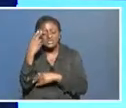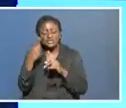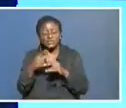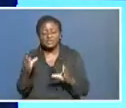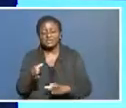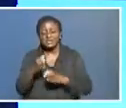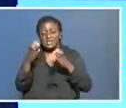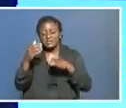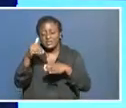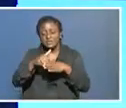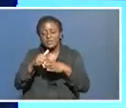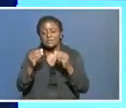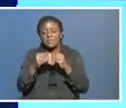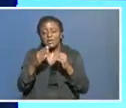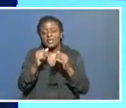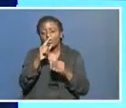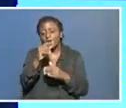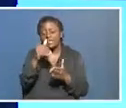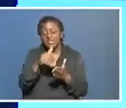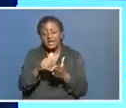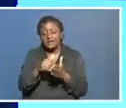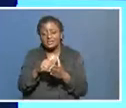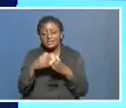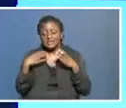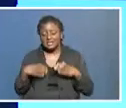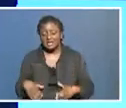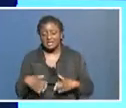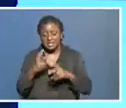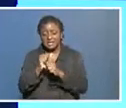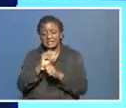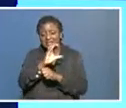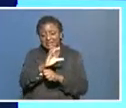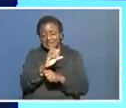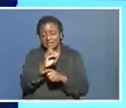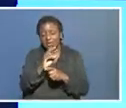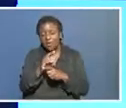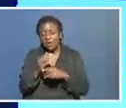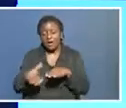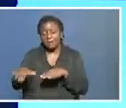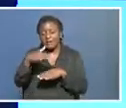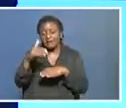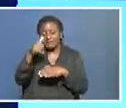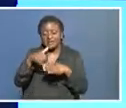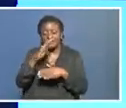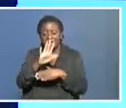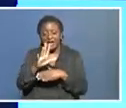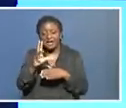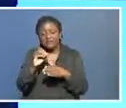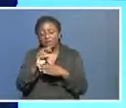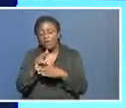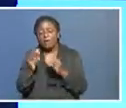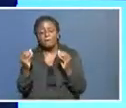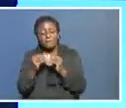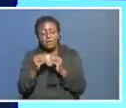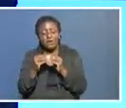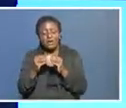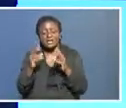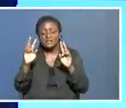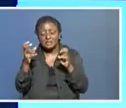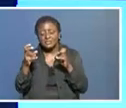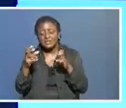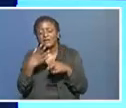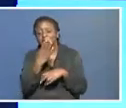1,000 candidates receiving a C or above in 5 or more subjects, a 14.2%